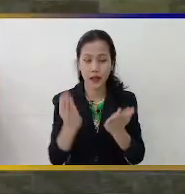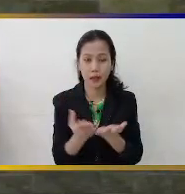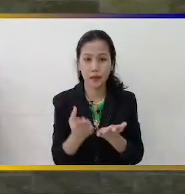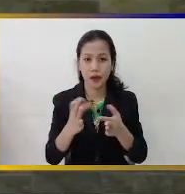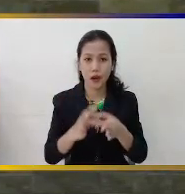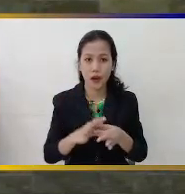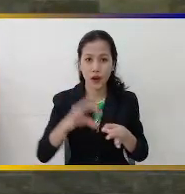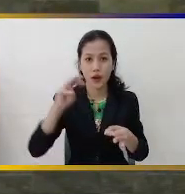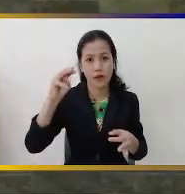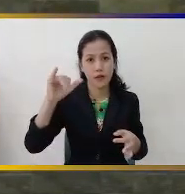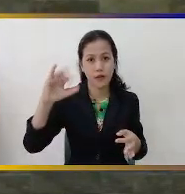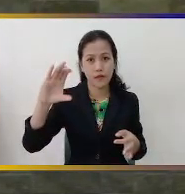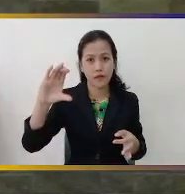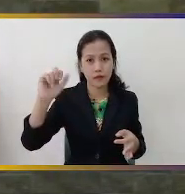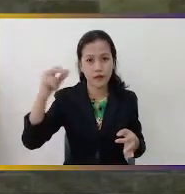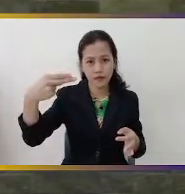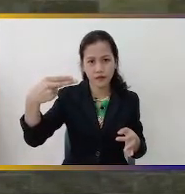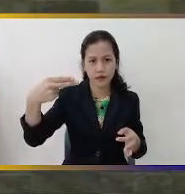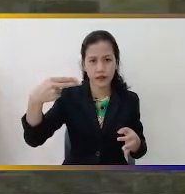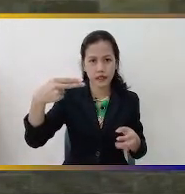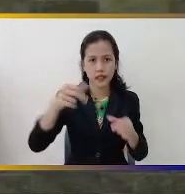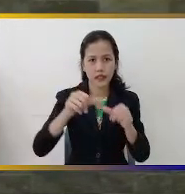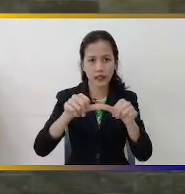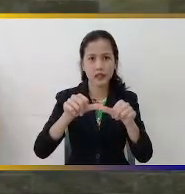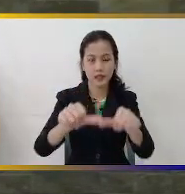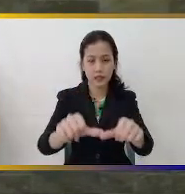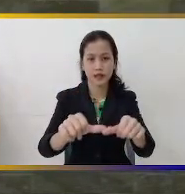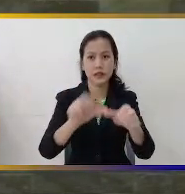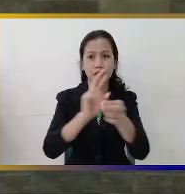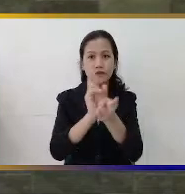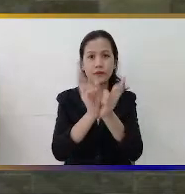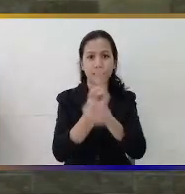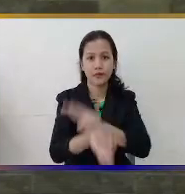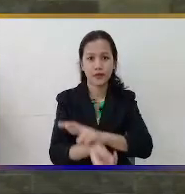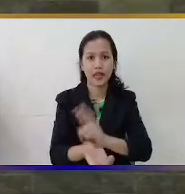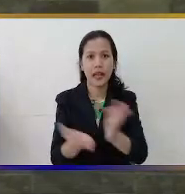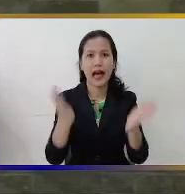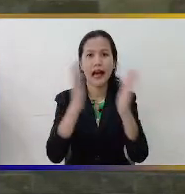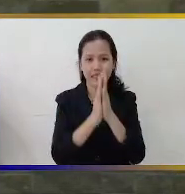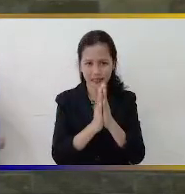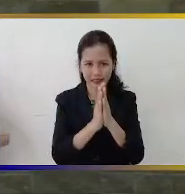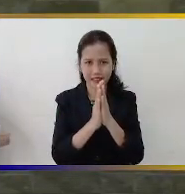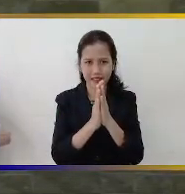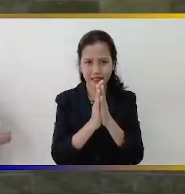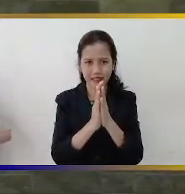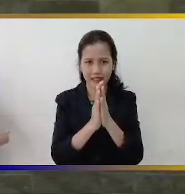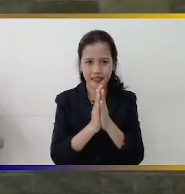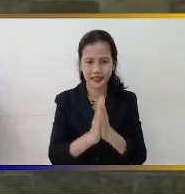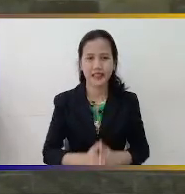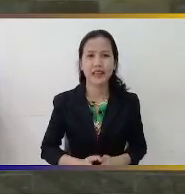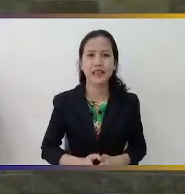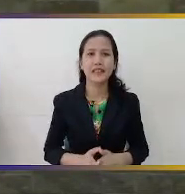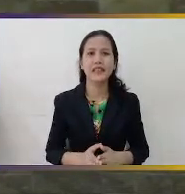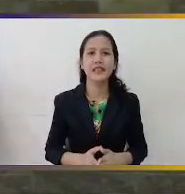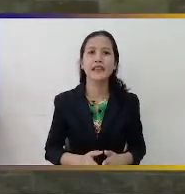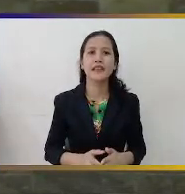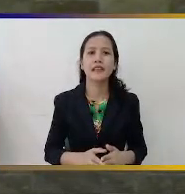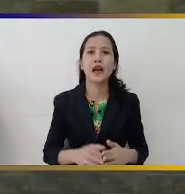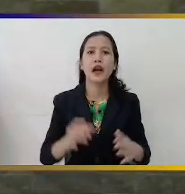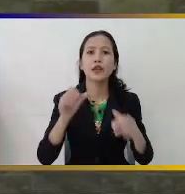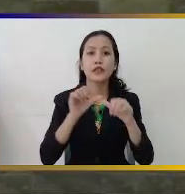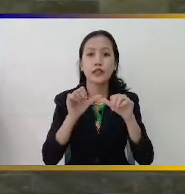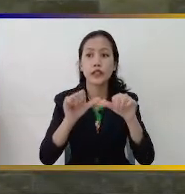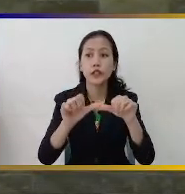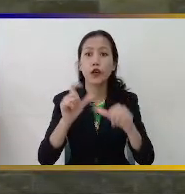is instant repentance pleaded. Alright? Instant repentance pleaded. From chapter